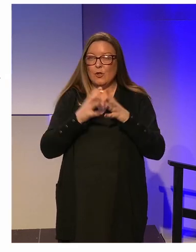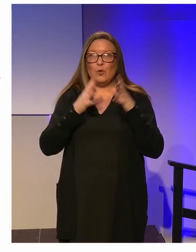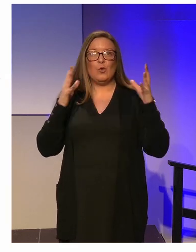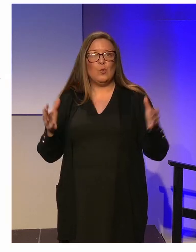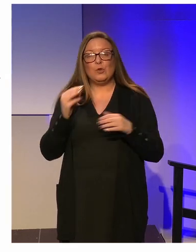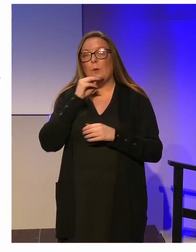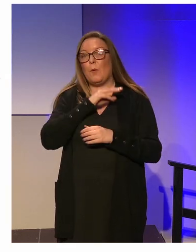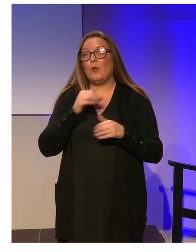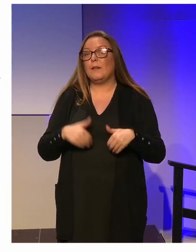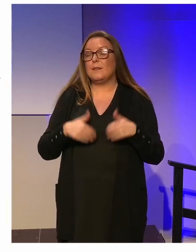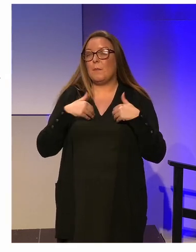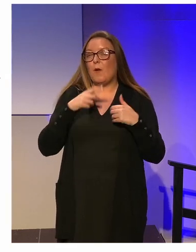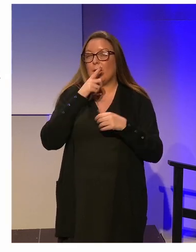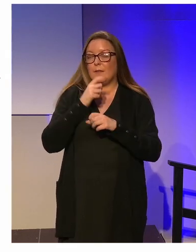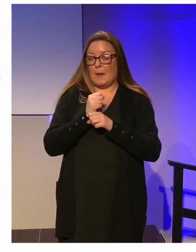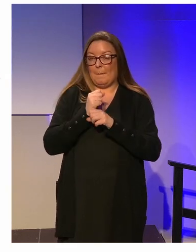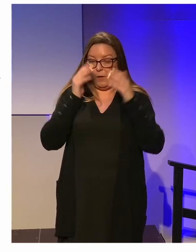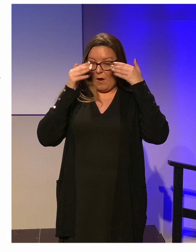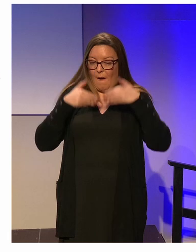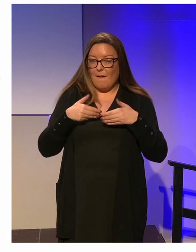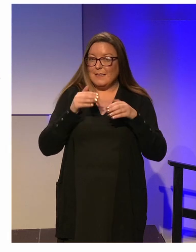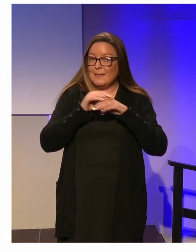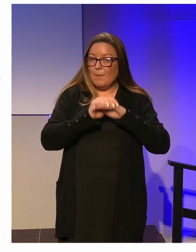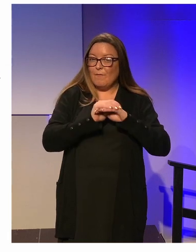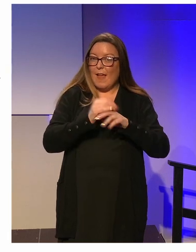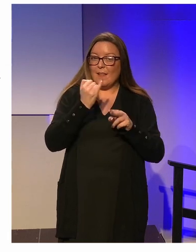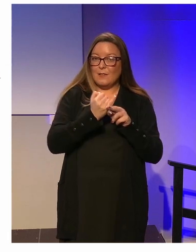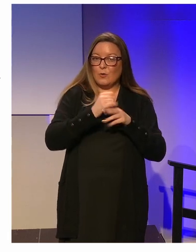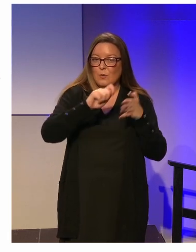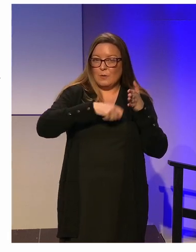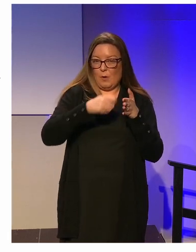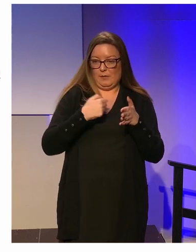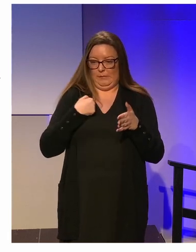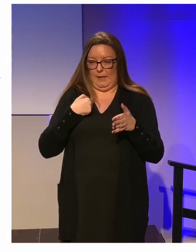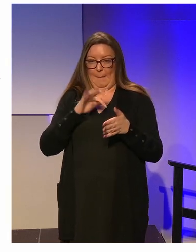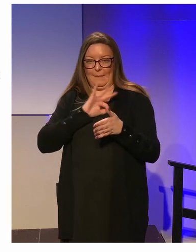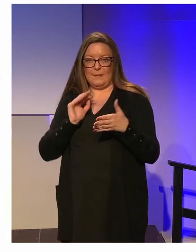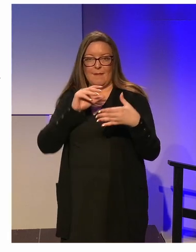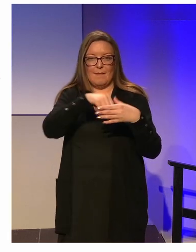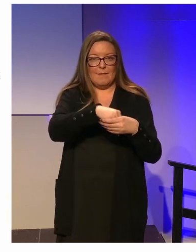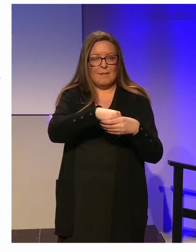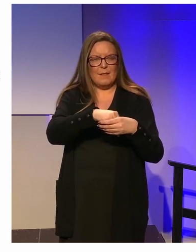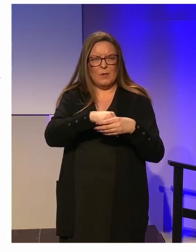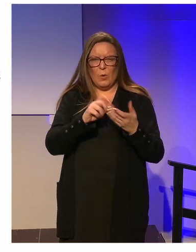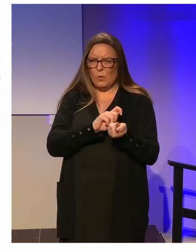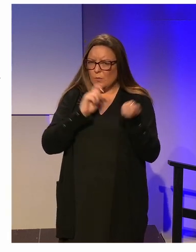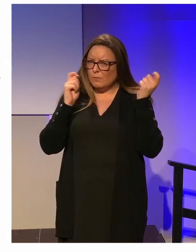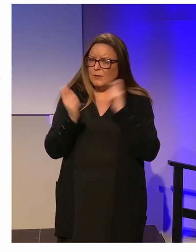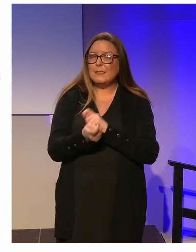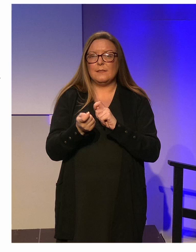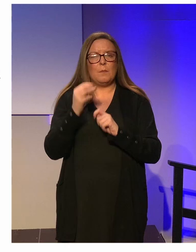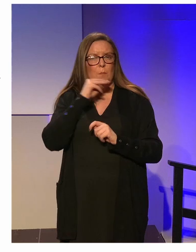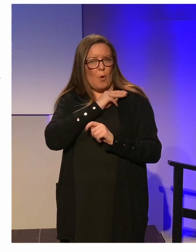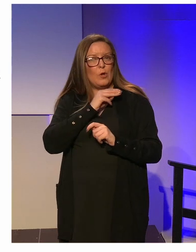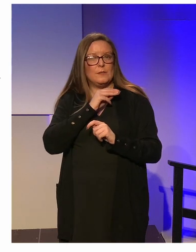this morning we spoke a little bit, I was mentioned the Autism Friendly Schools Project, which I've been involved in, has made considerable changes in our school.